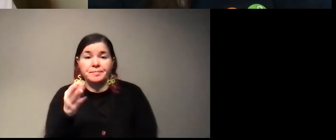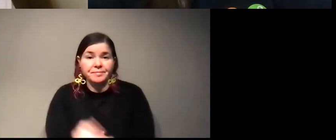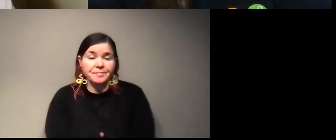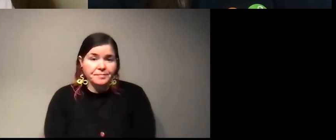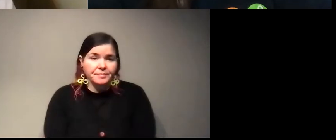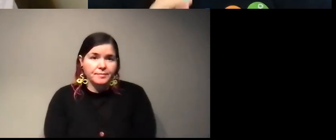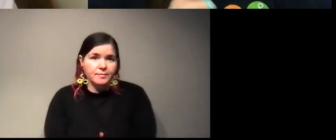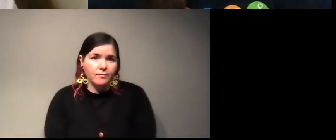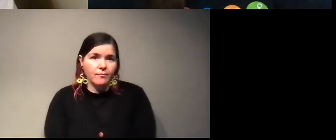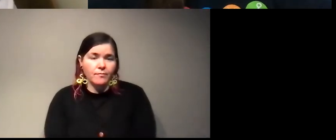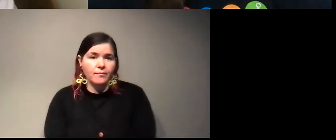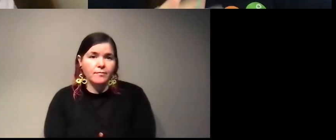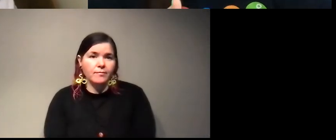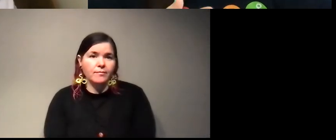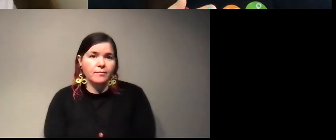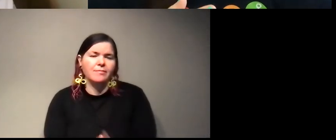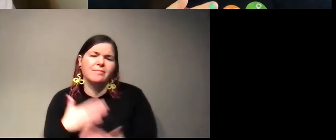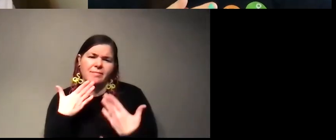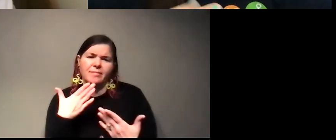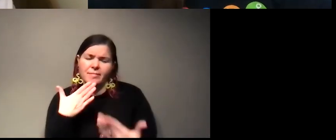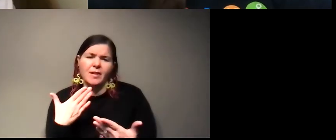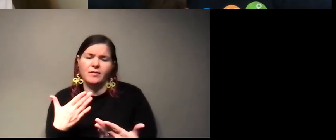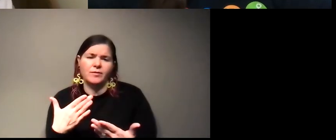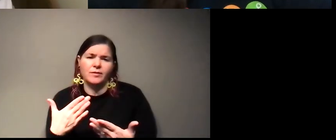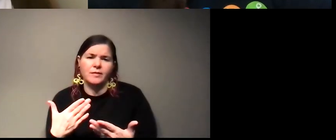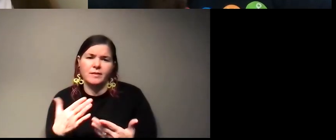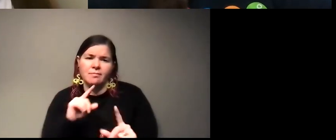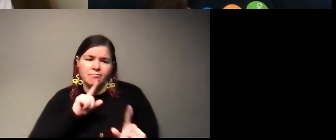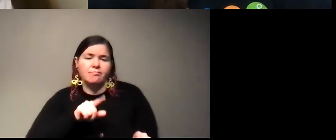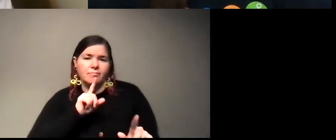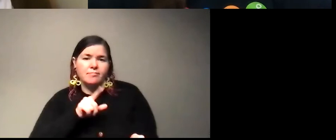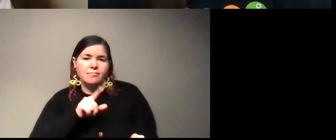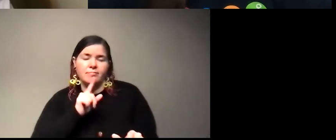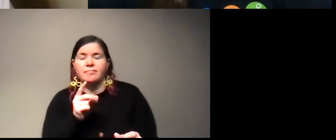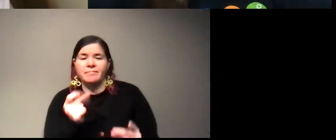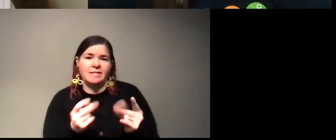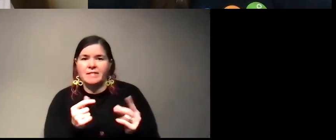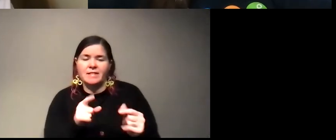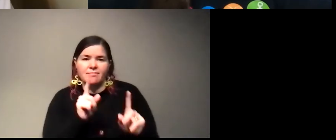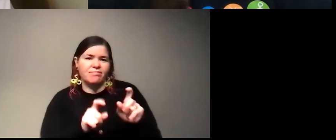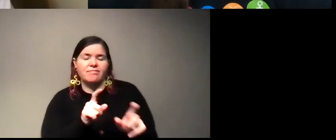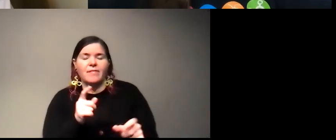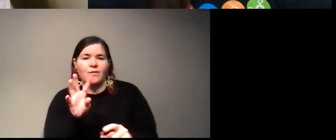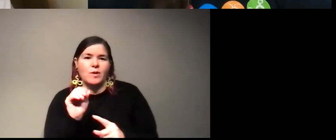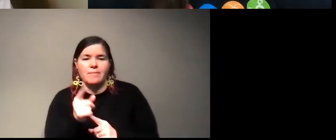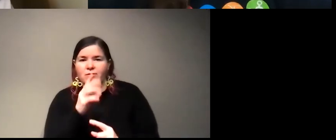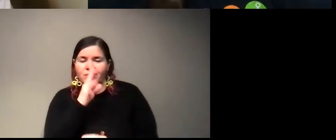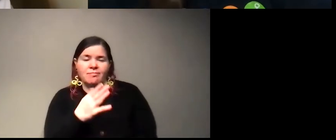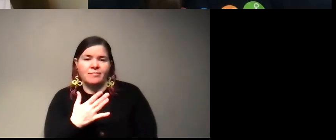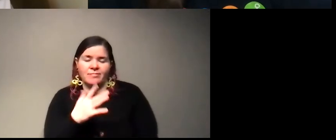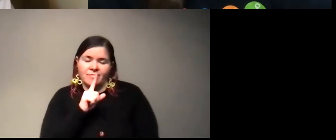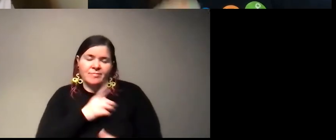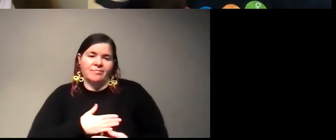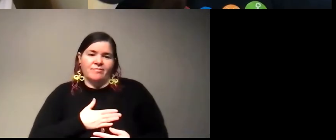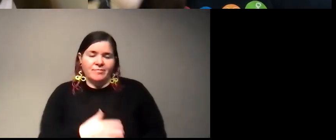account. Awesome. Well, thank you so much for answering rapid fire questions for 40 minutes straight. We really appreciate